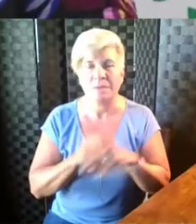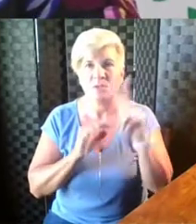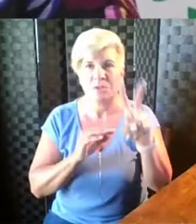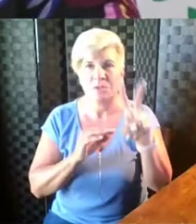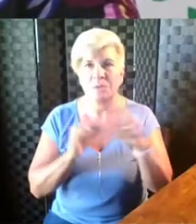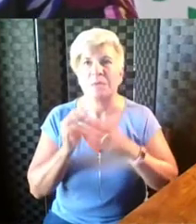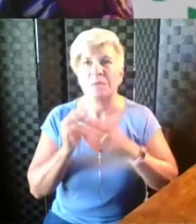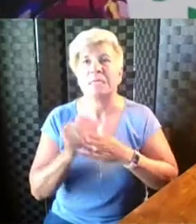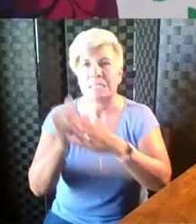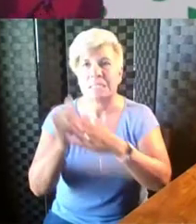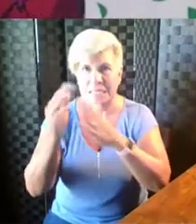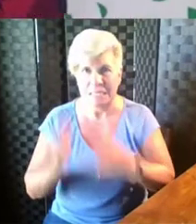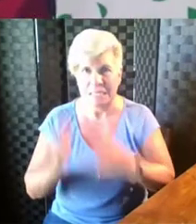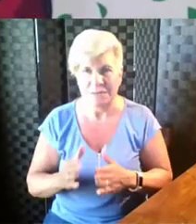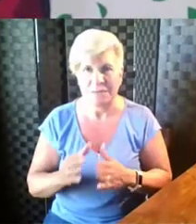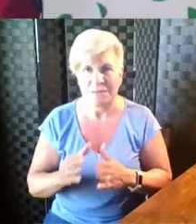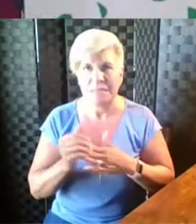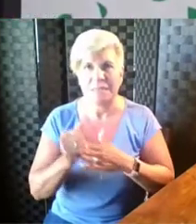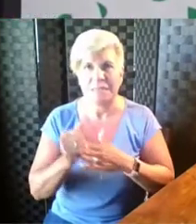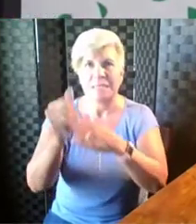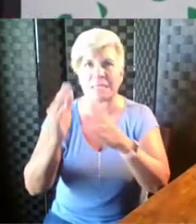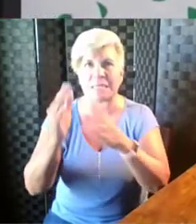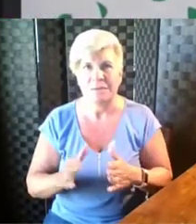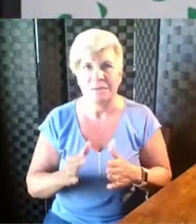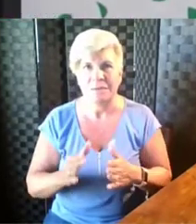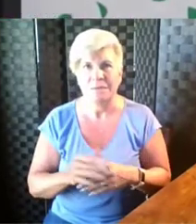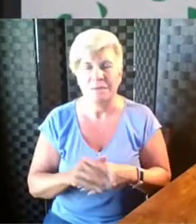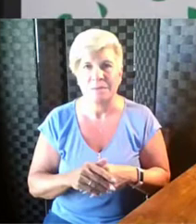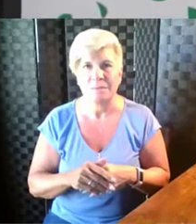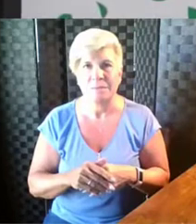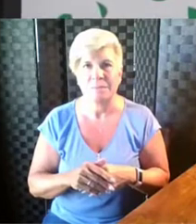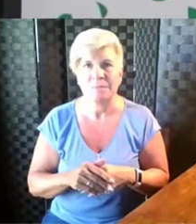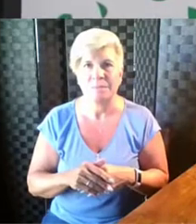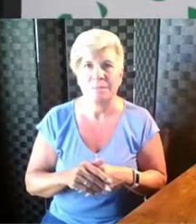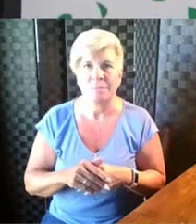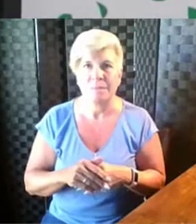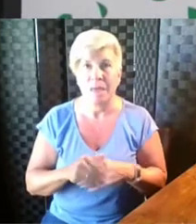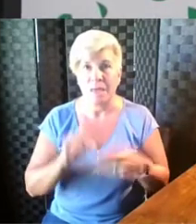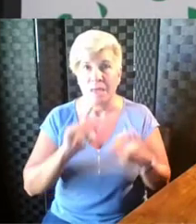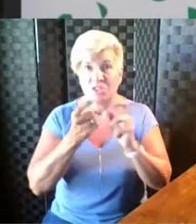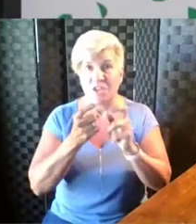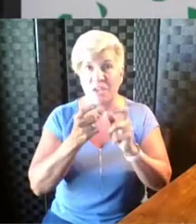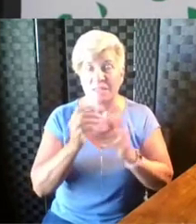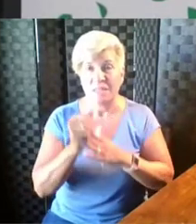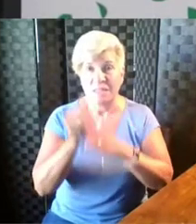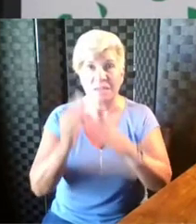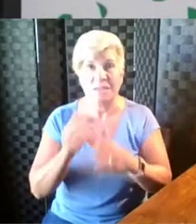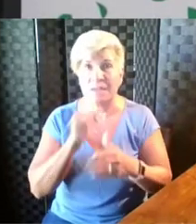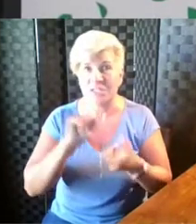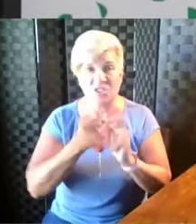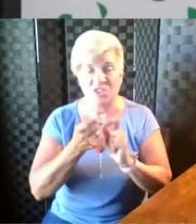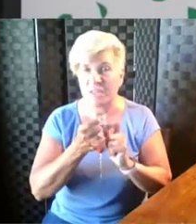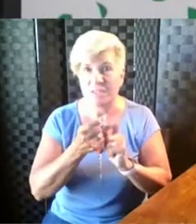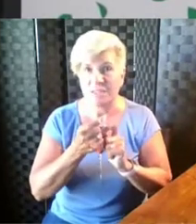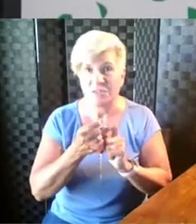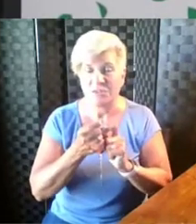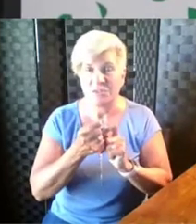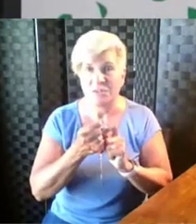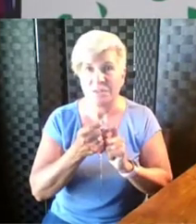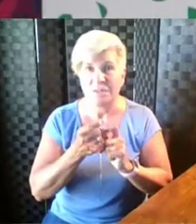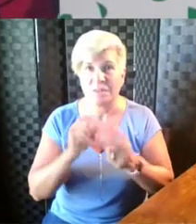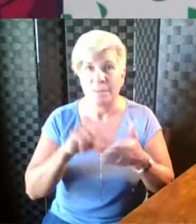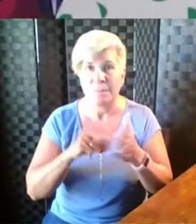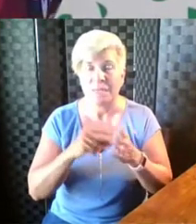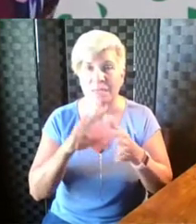respond. 2 fingers. Leader. I can switch that out and it wouldn't change the meaning of the sentence. The leader of their